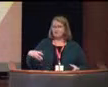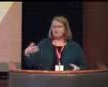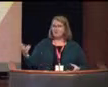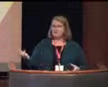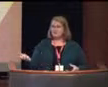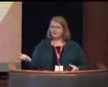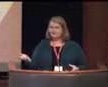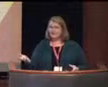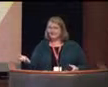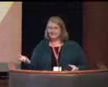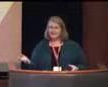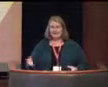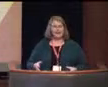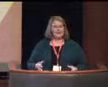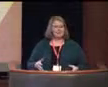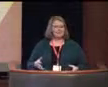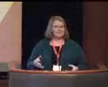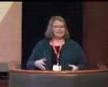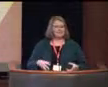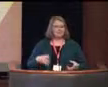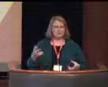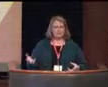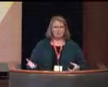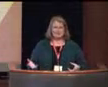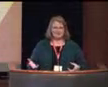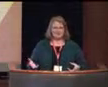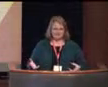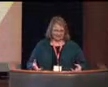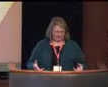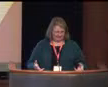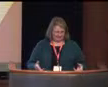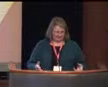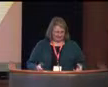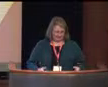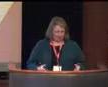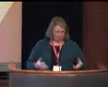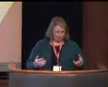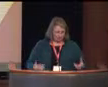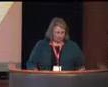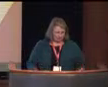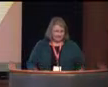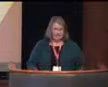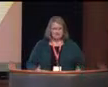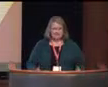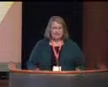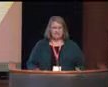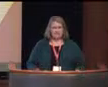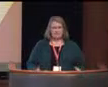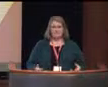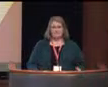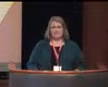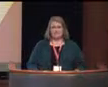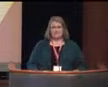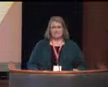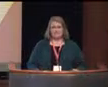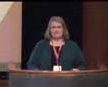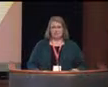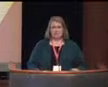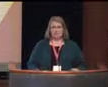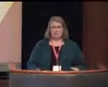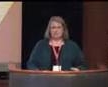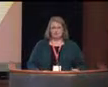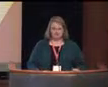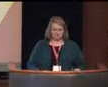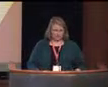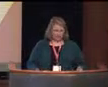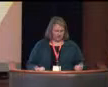think you're going to be hearing it again in your work group sessions and things to come. We currently have 10 draft statements that the panel